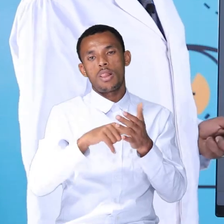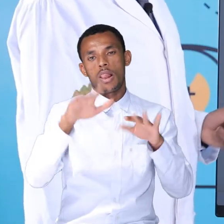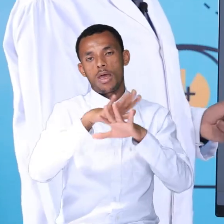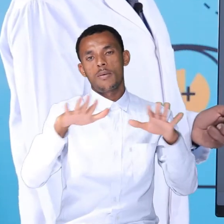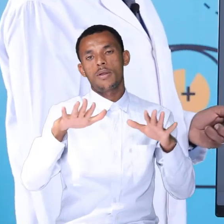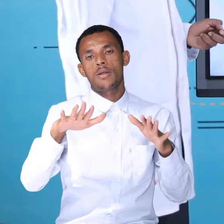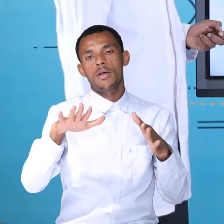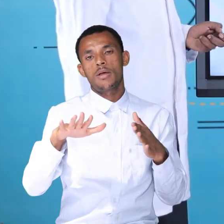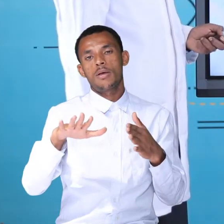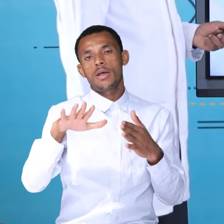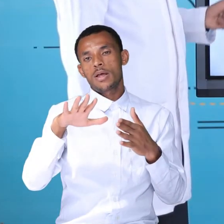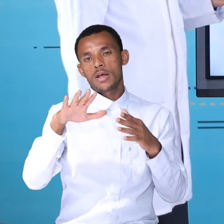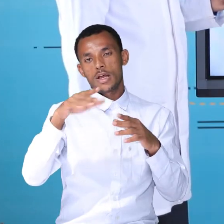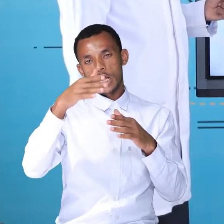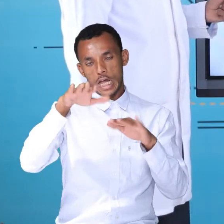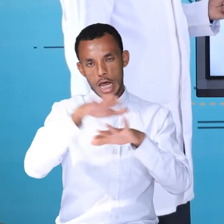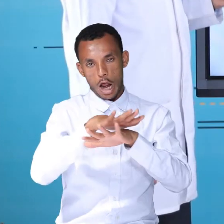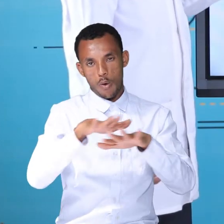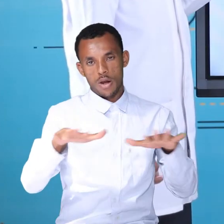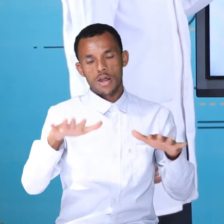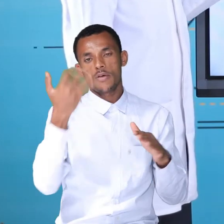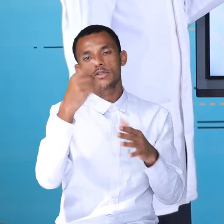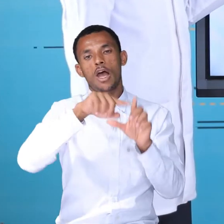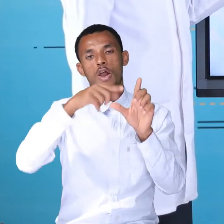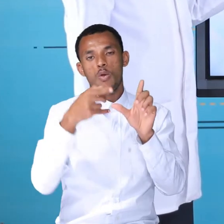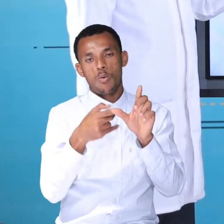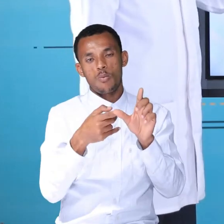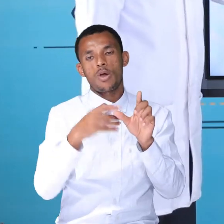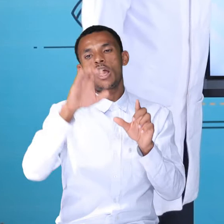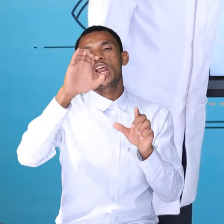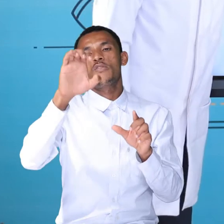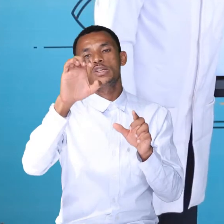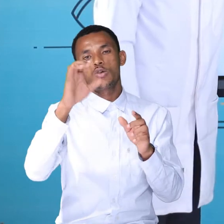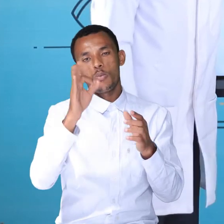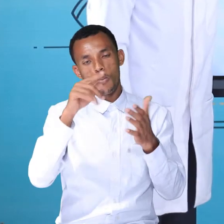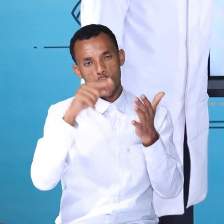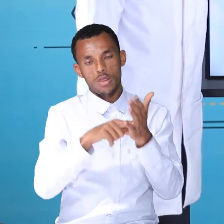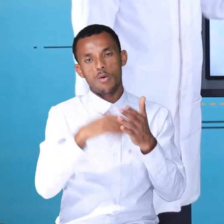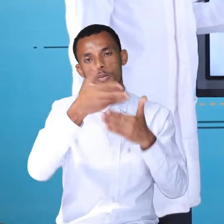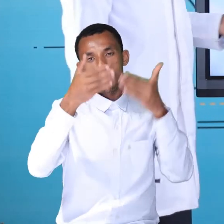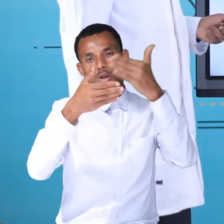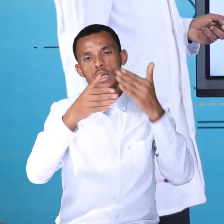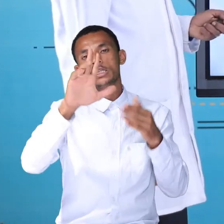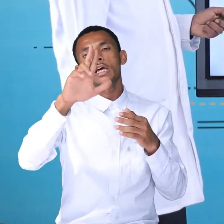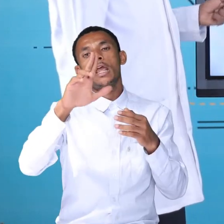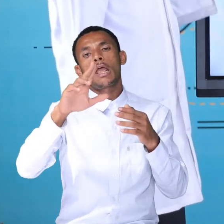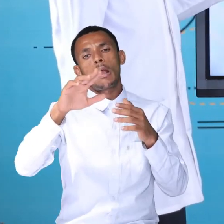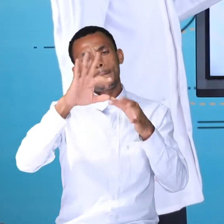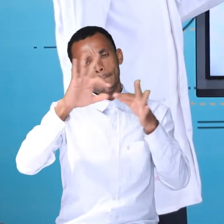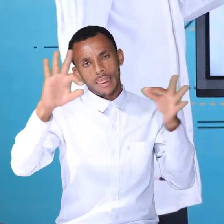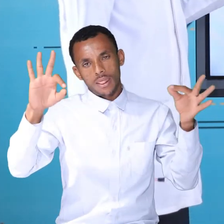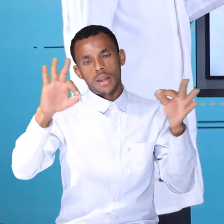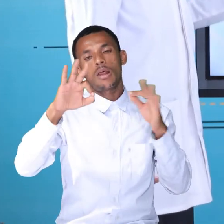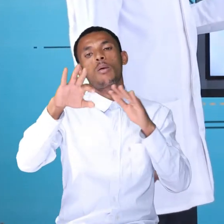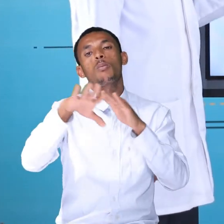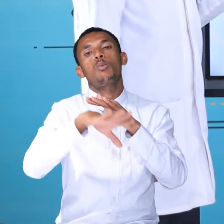a point on a level ground. If the angle of elevation of the point on the building that is 3 meters below the top is